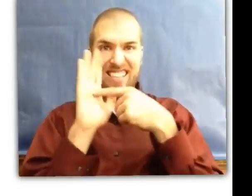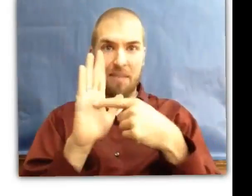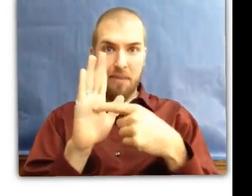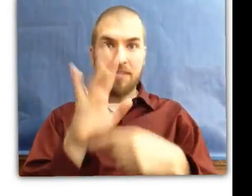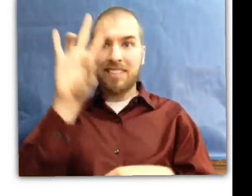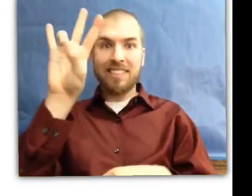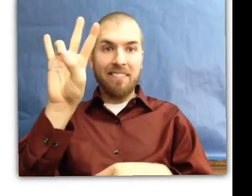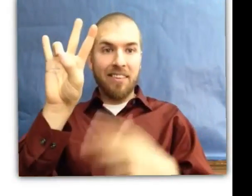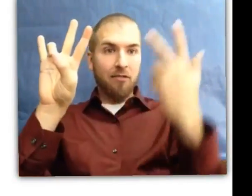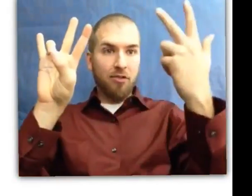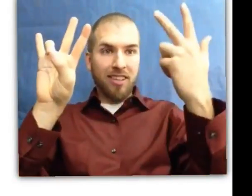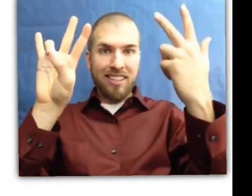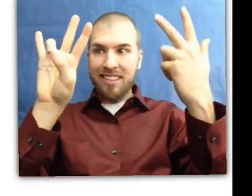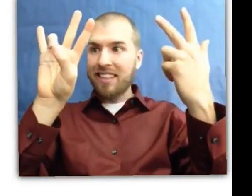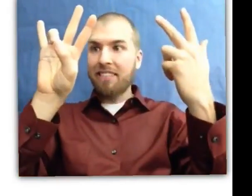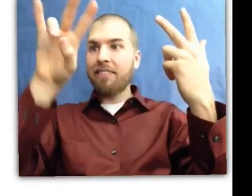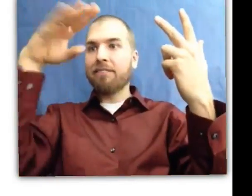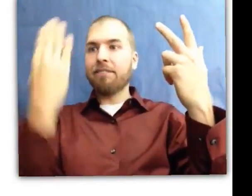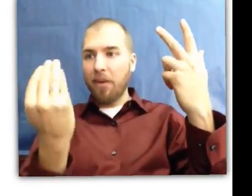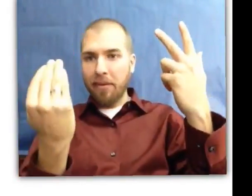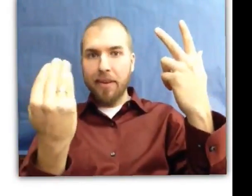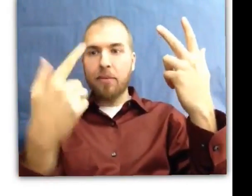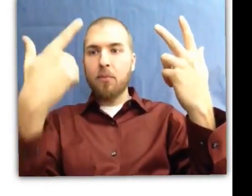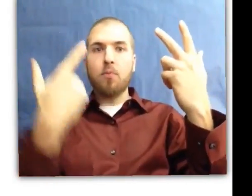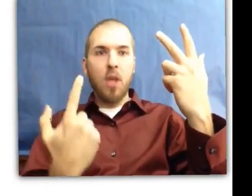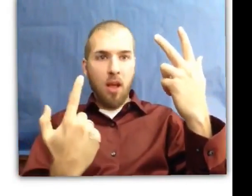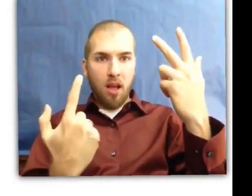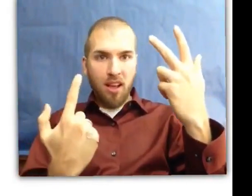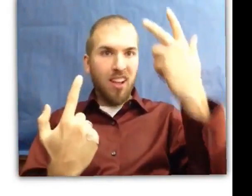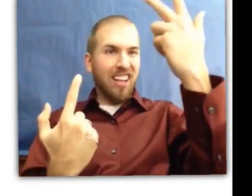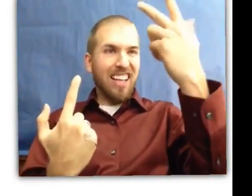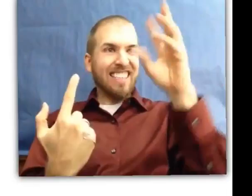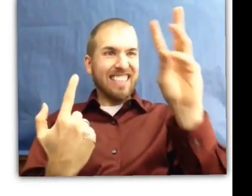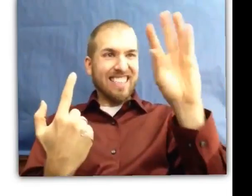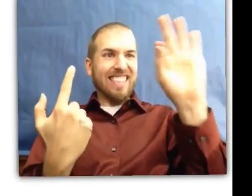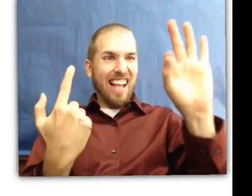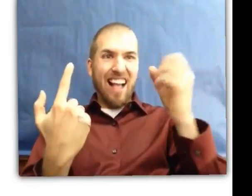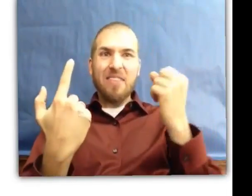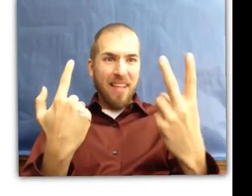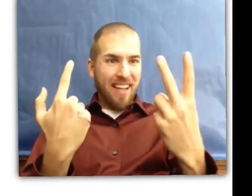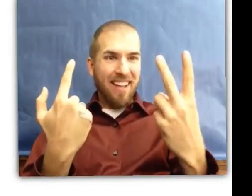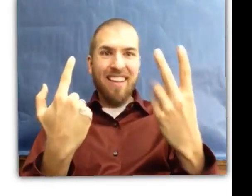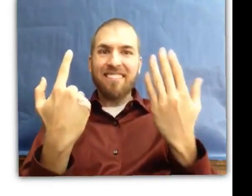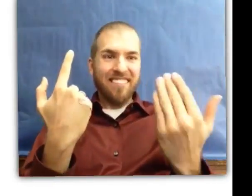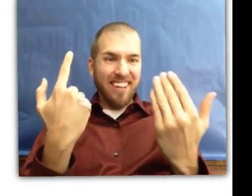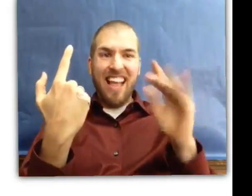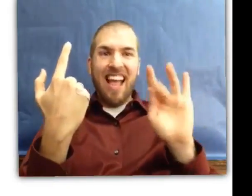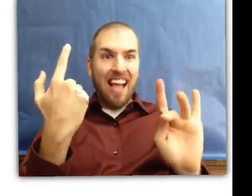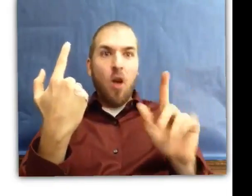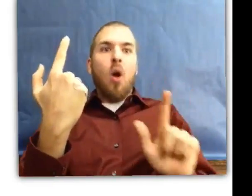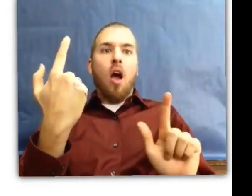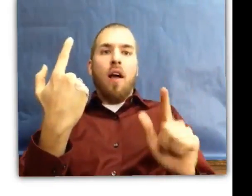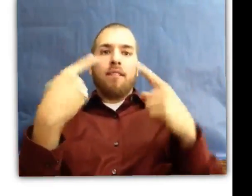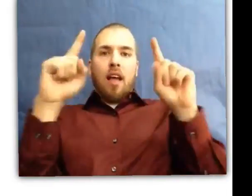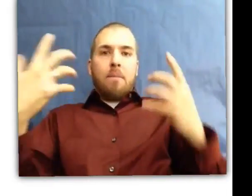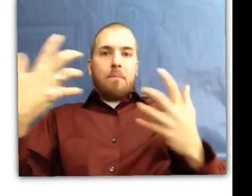Okay, so that's for the example of 7 and 3. You see that 7 goes from 14 to 21,